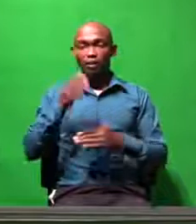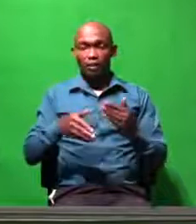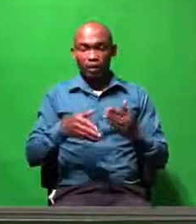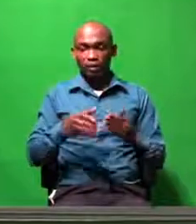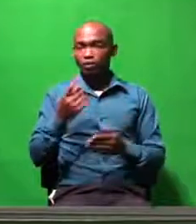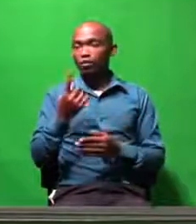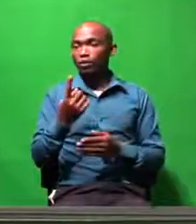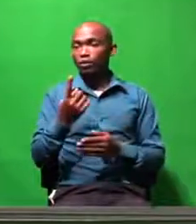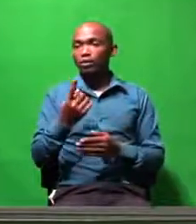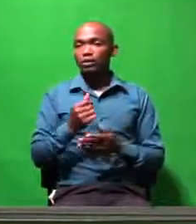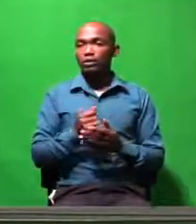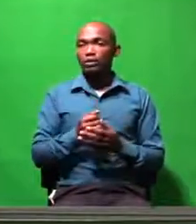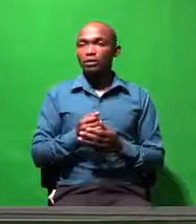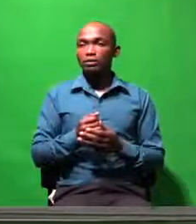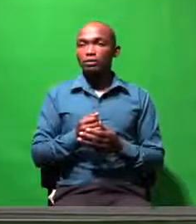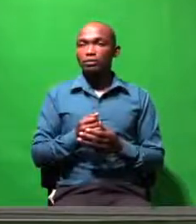examine